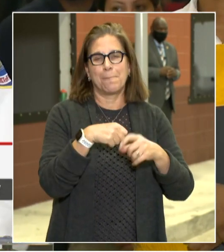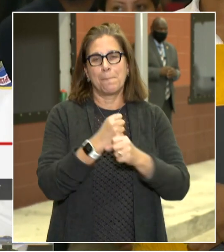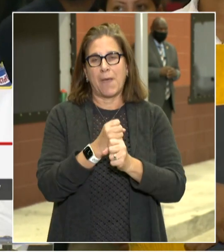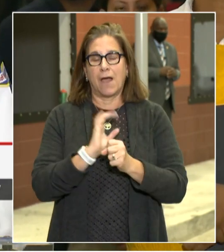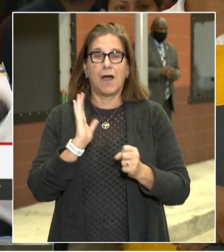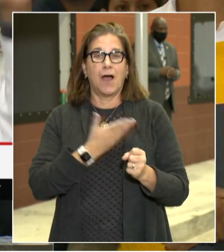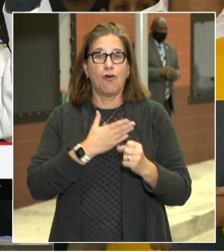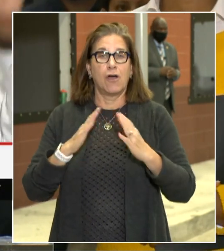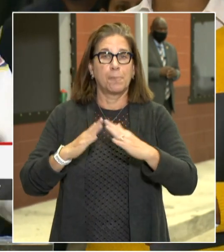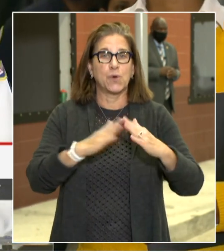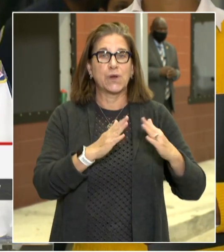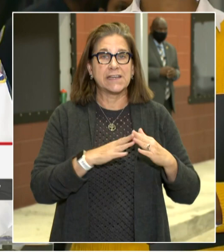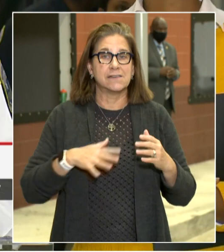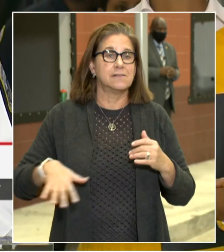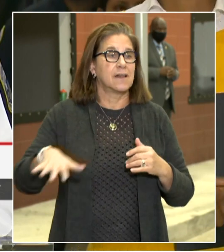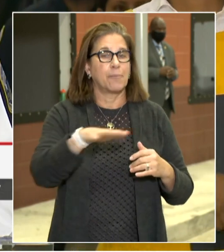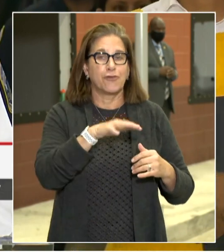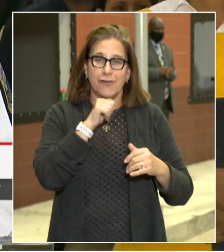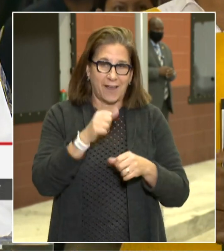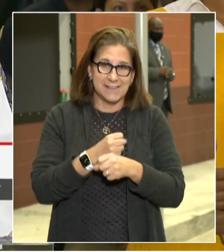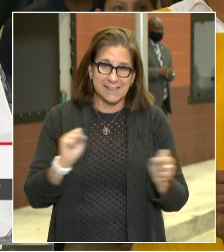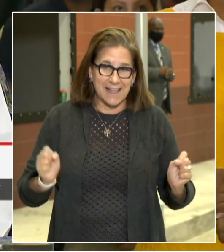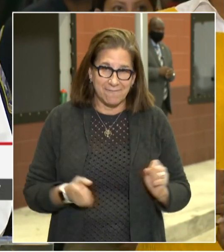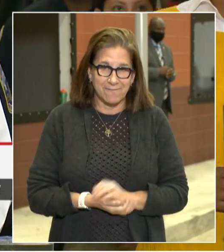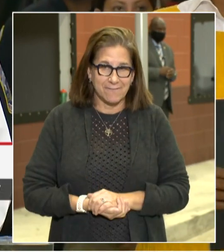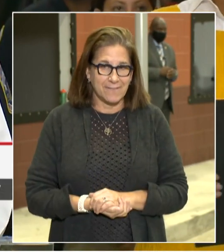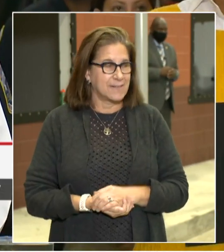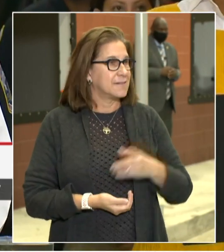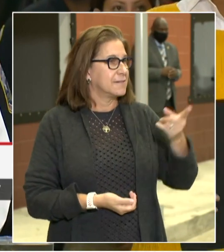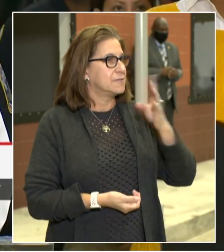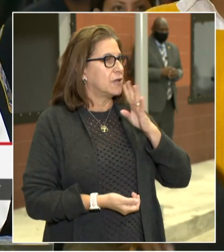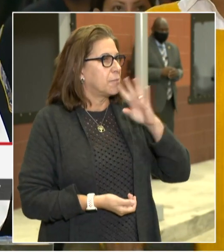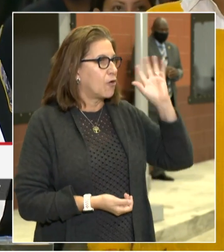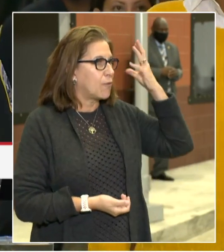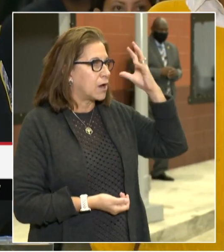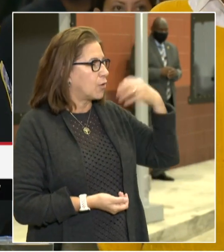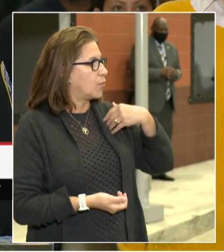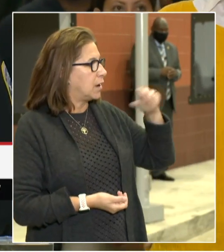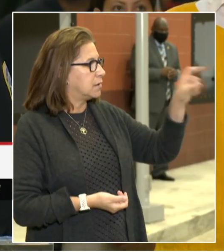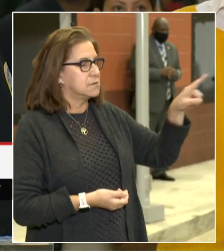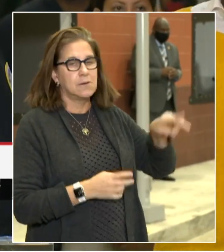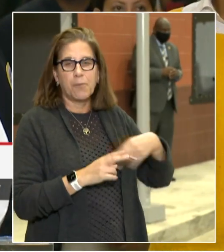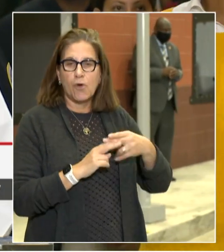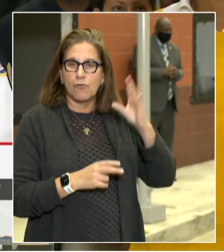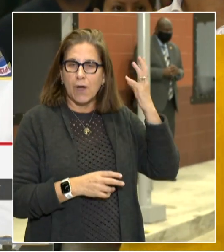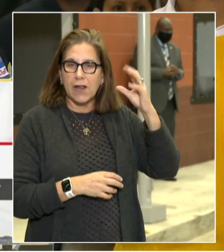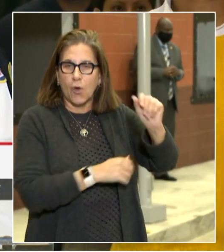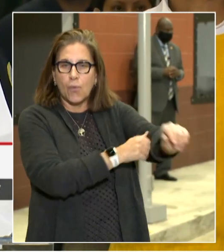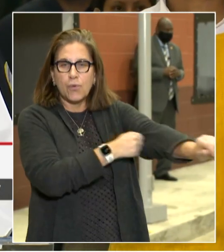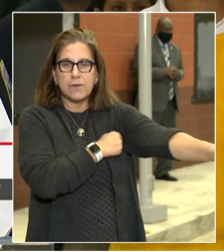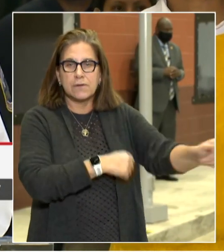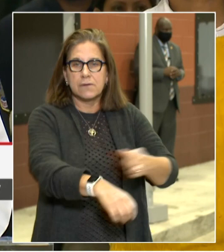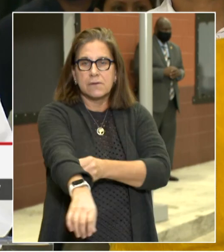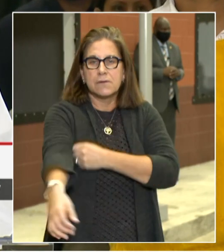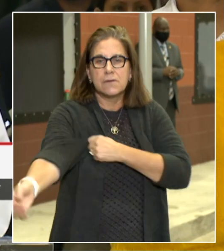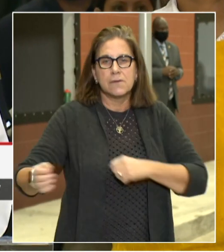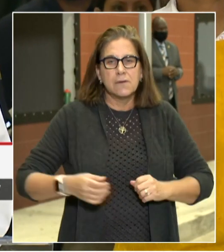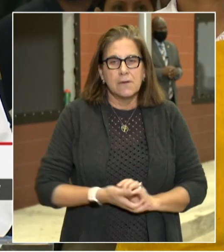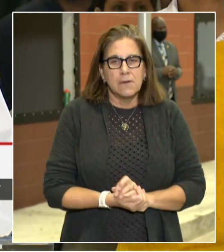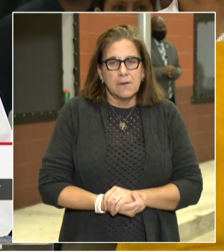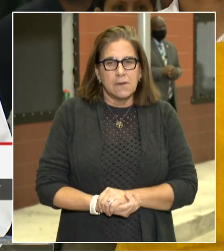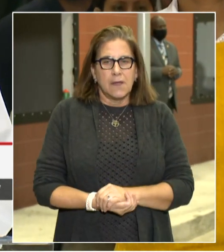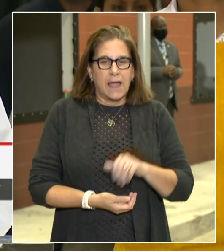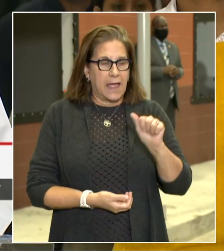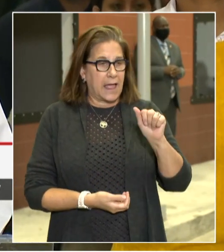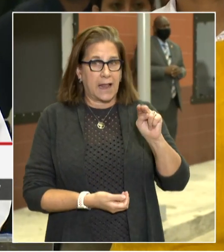Mike Murillo with WTOP. Hey, Mike. How you doing? So, you kind of already answered part of the question, but we're hearing from ANC commissioners about especially